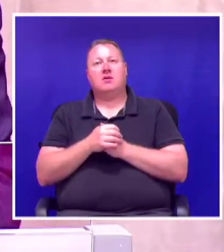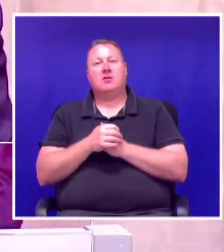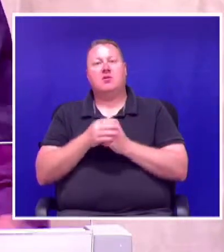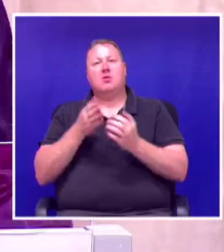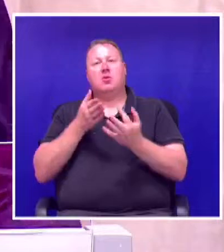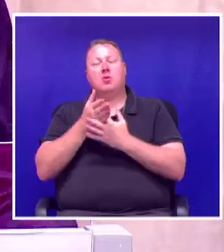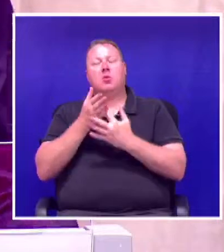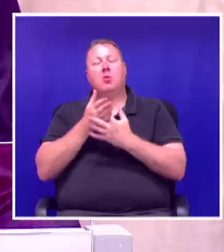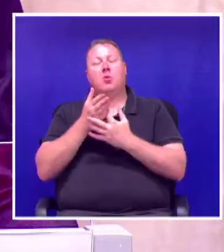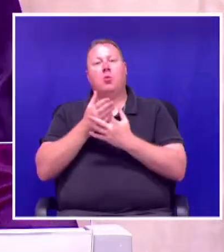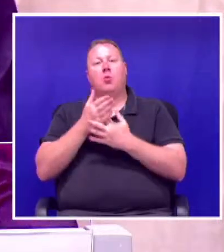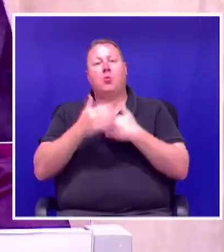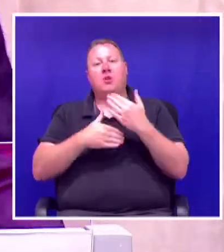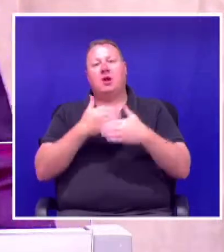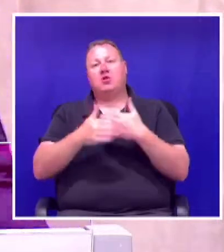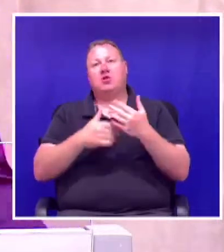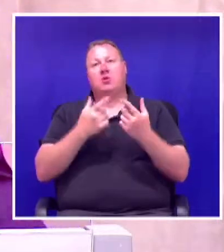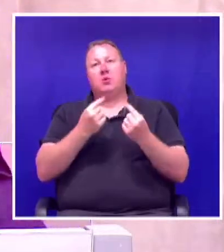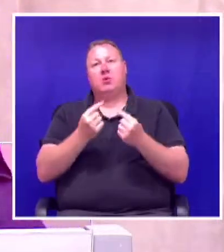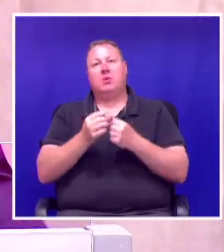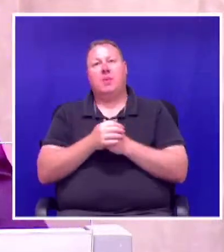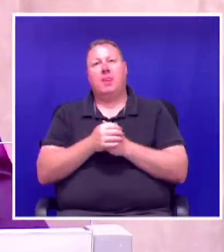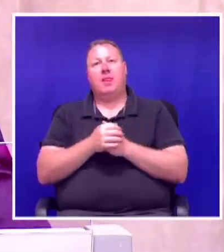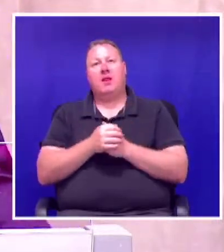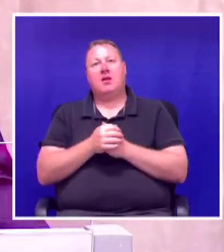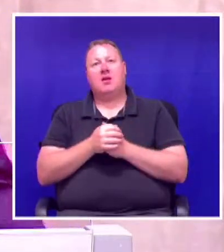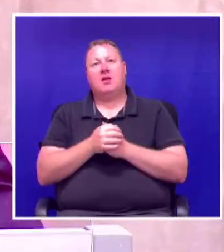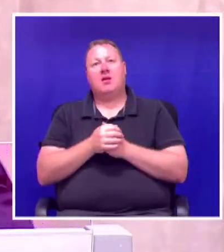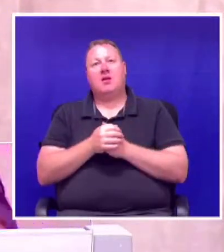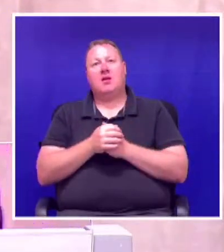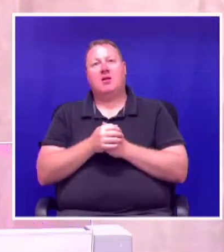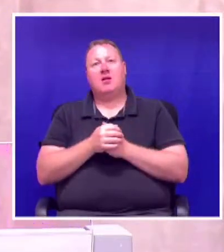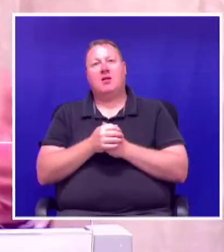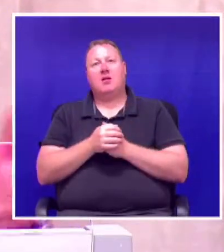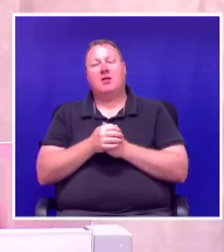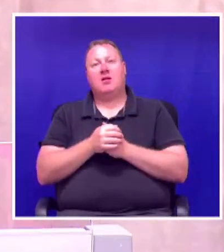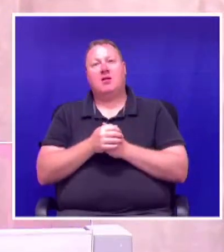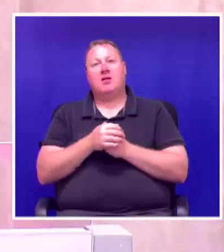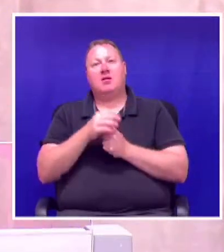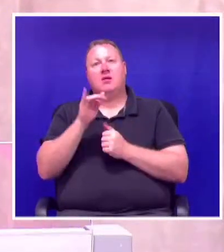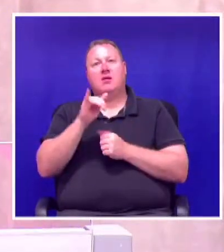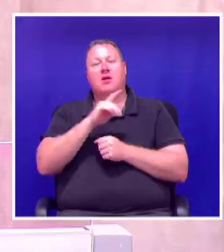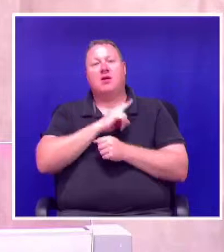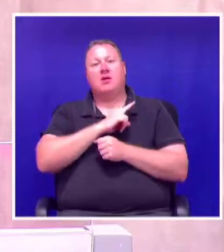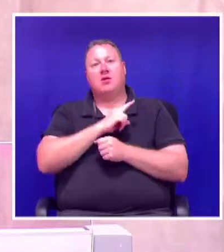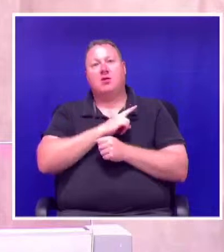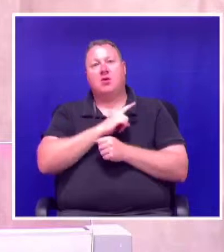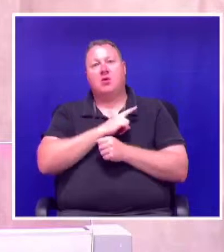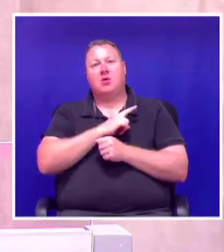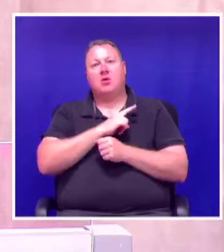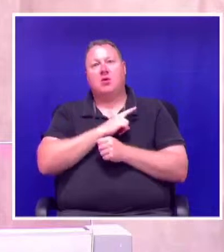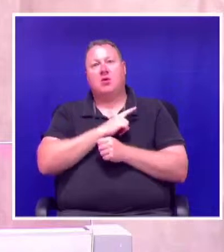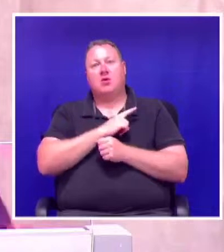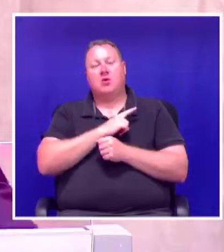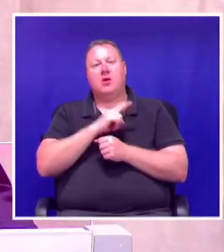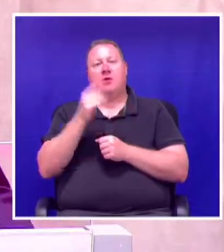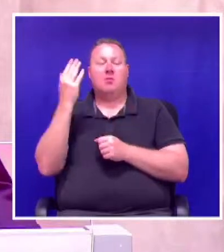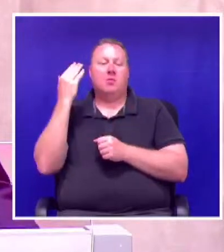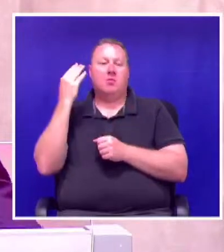are involved in. That's why we also, in addition to other measures I spoke about earlier,